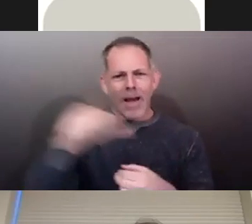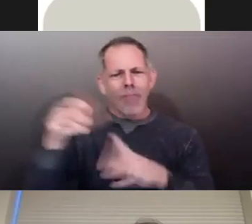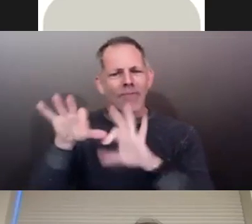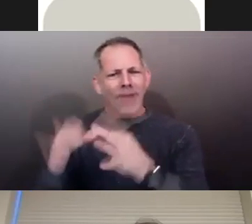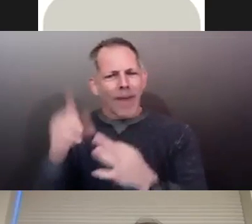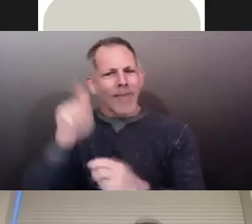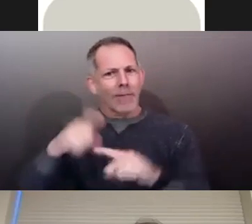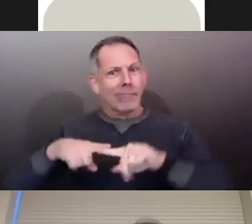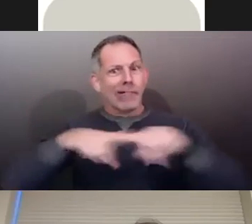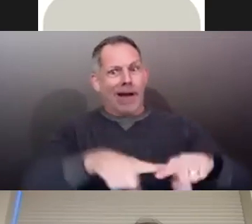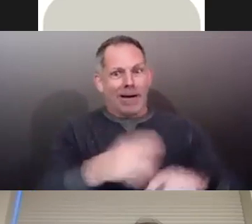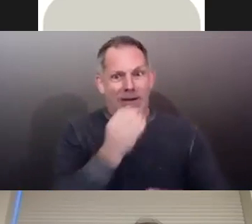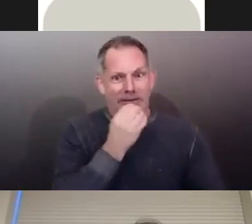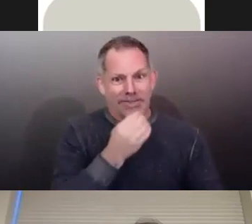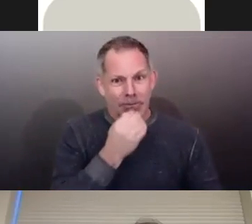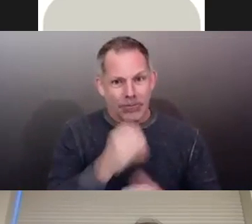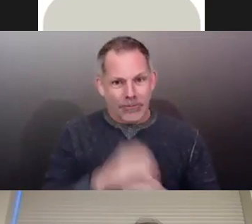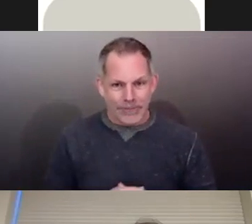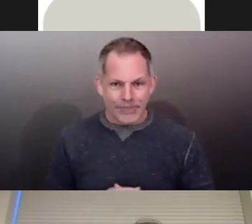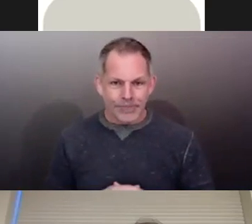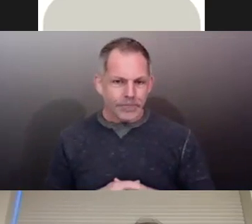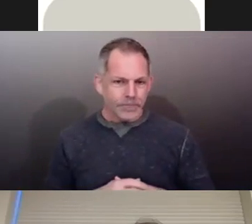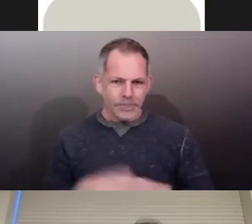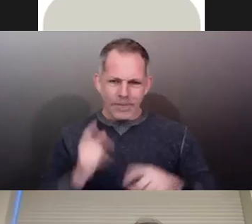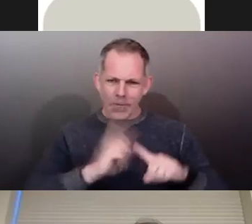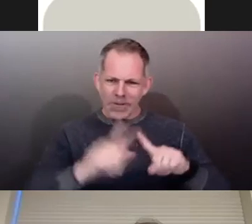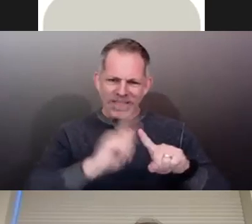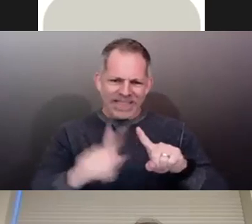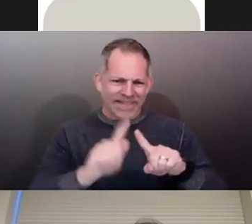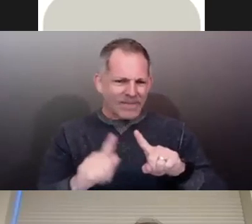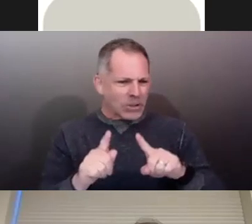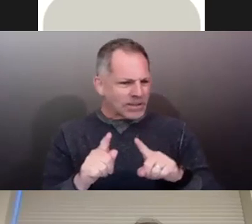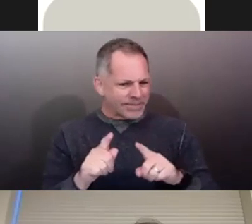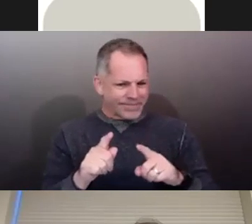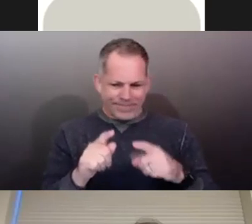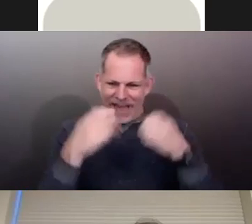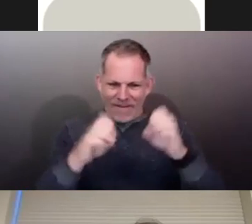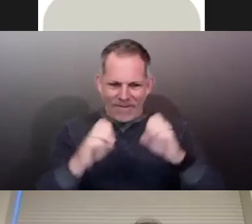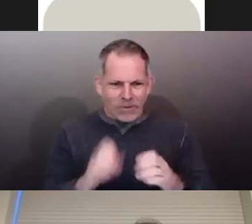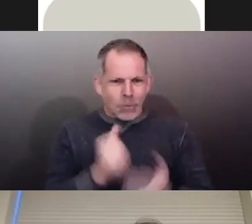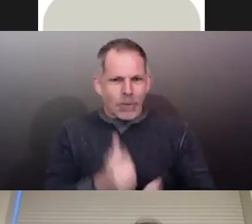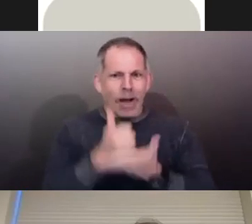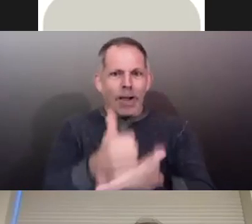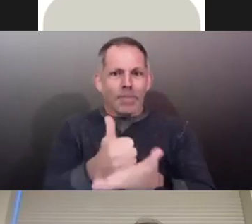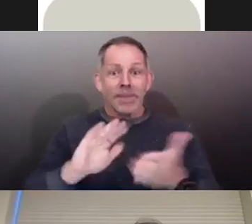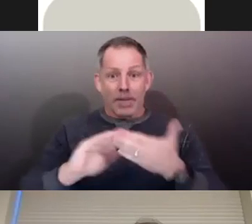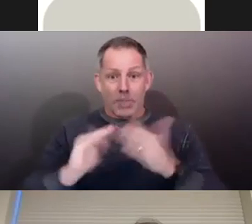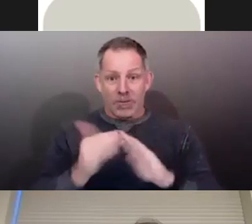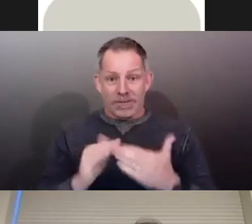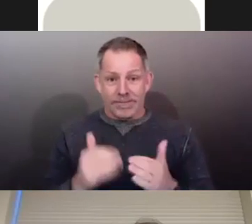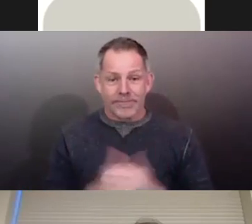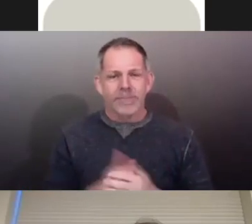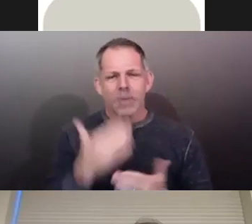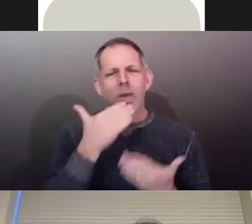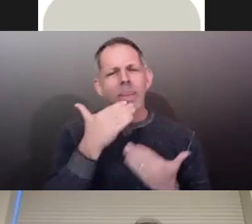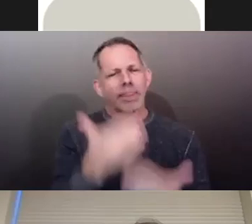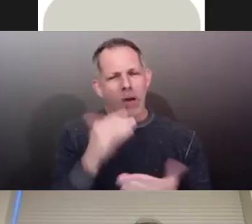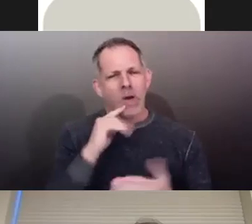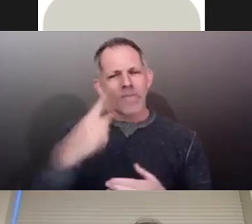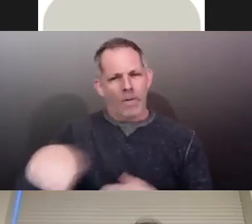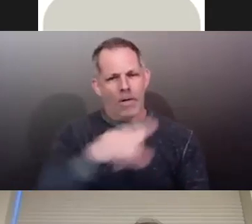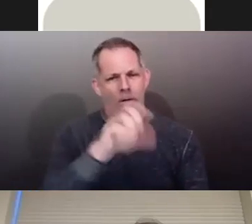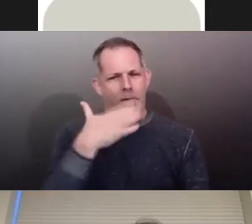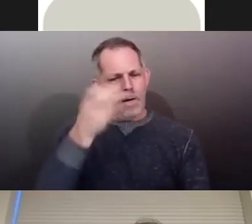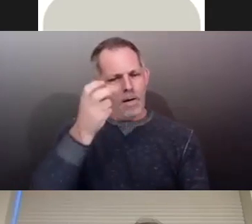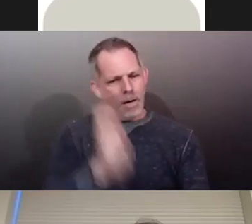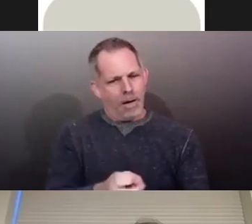food banks and getting food distributed out to the community. So thank you for that hard work but important work. We were the